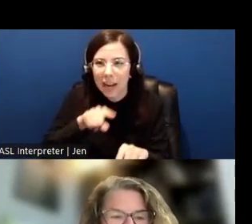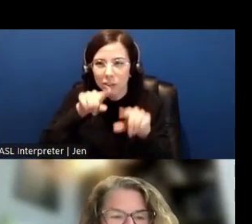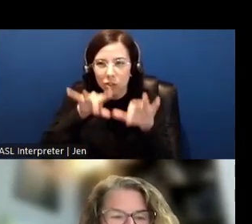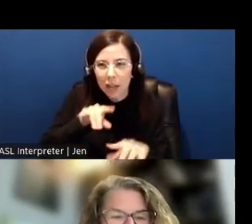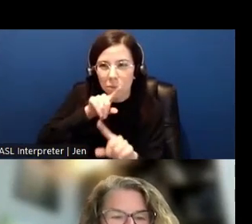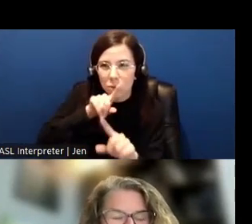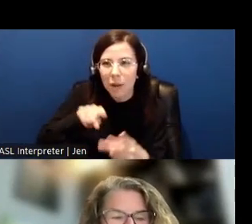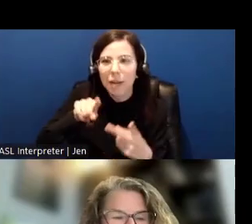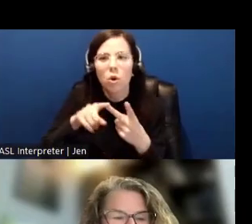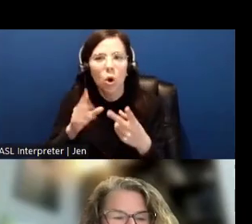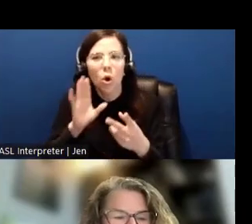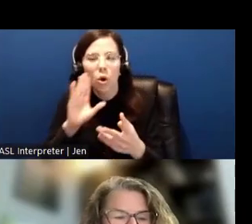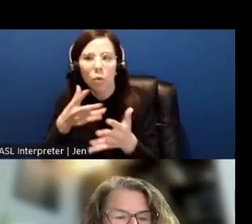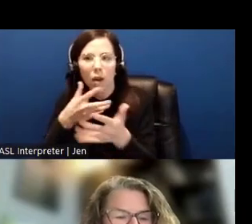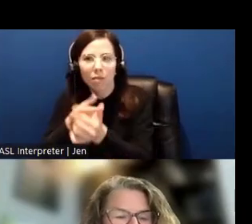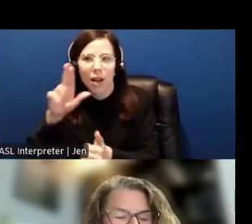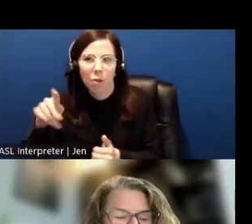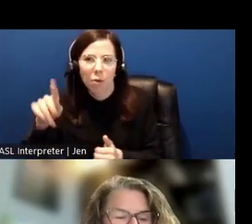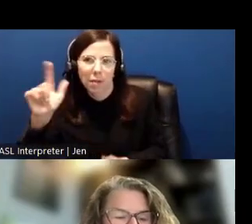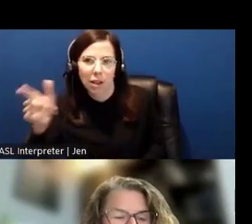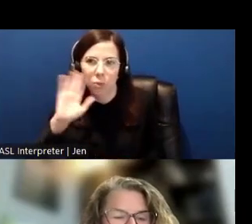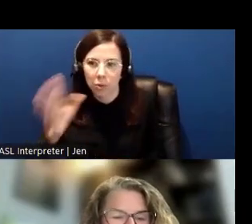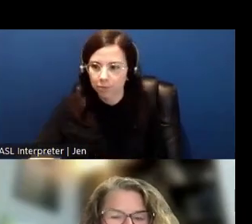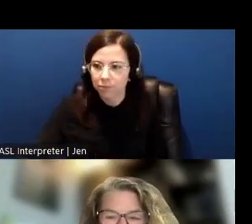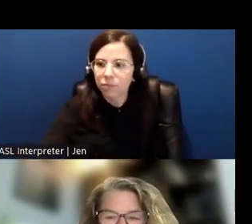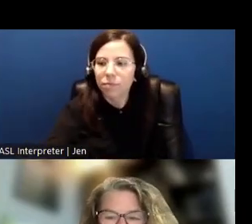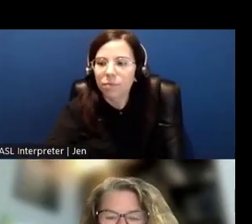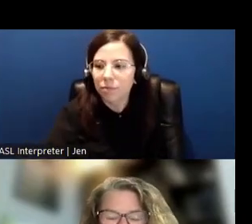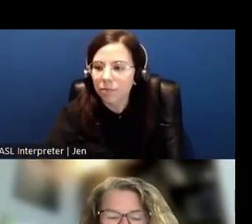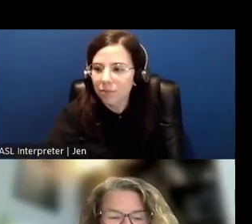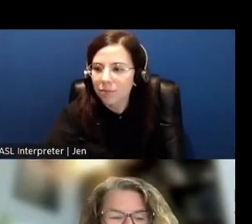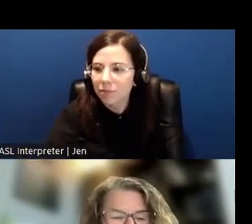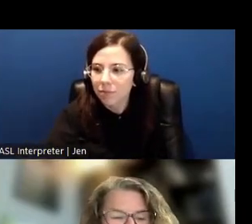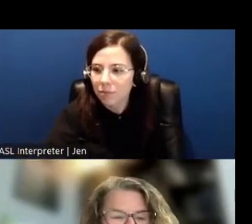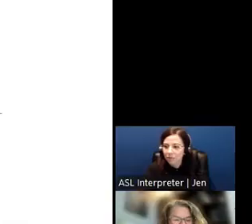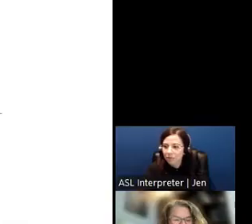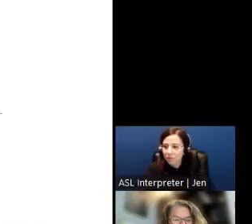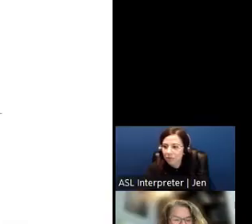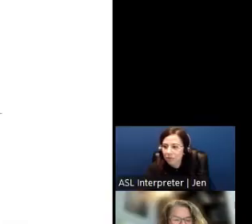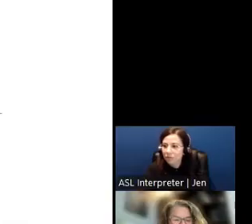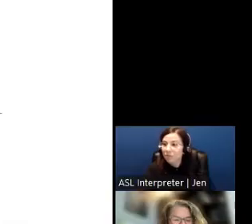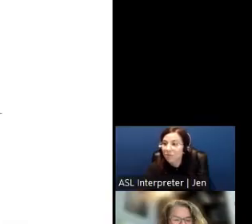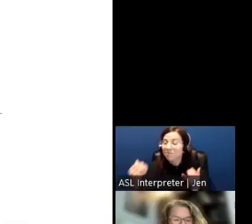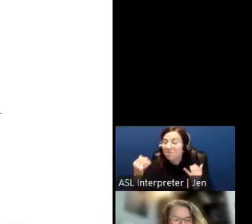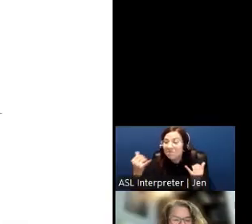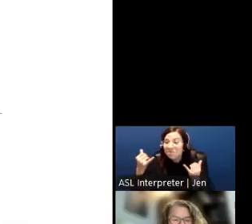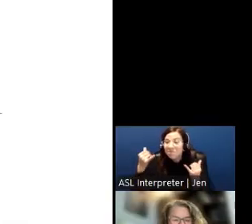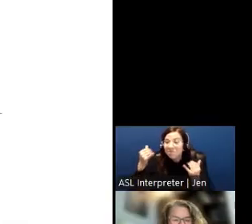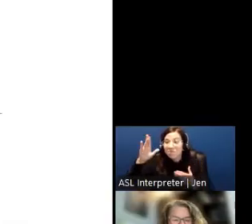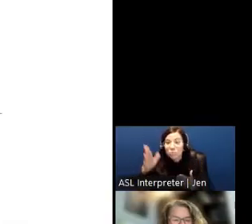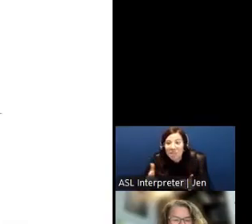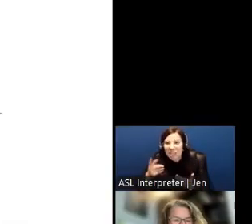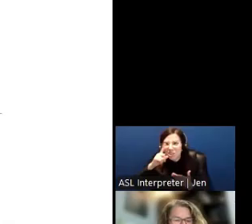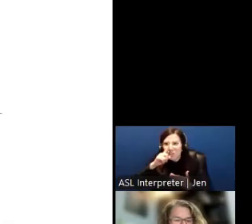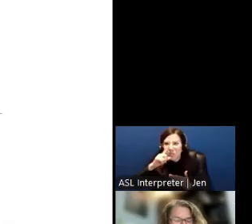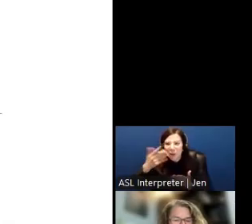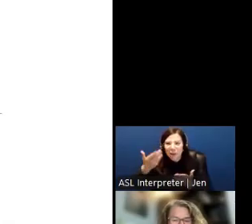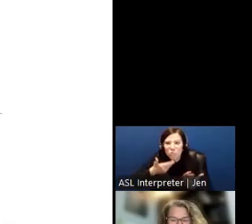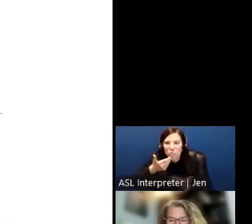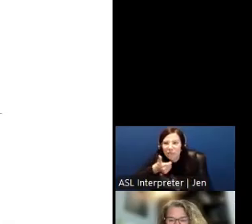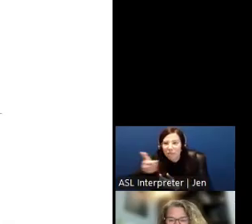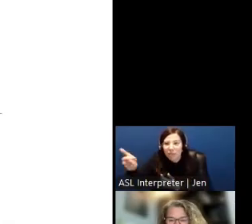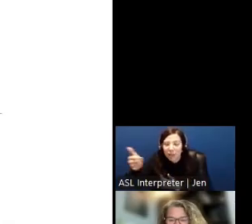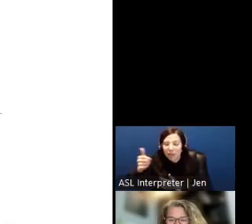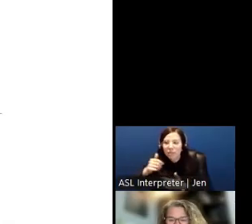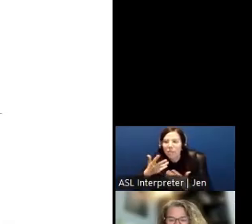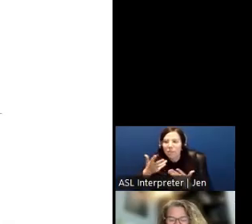up. I do want to invite each of our amazing presenters to introduce themselves a bit, and then I will